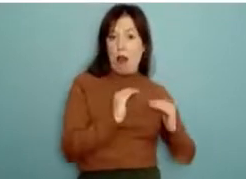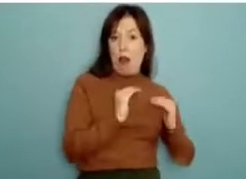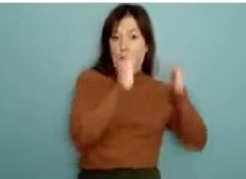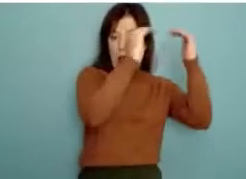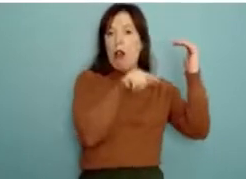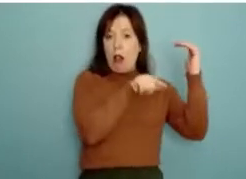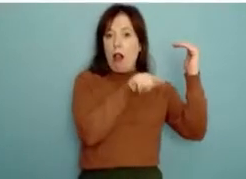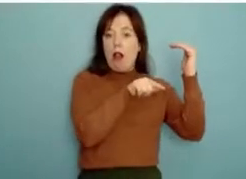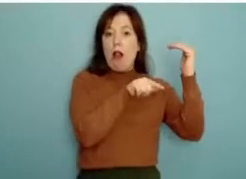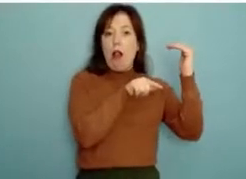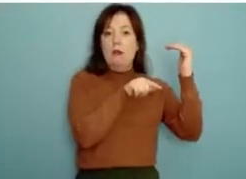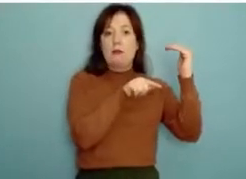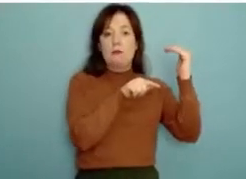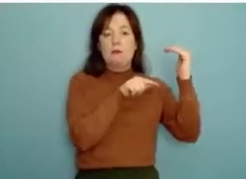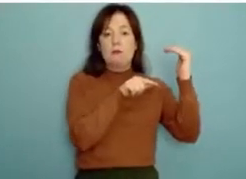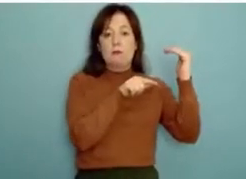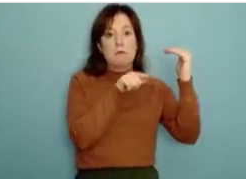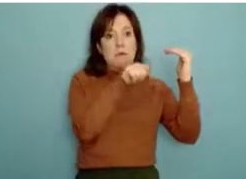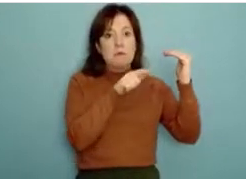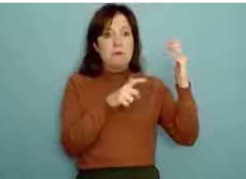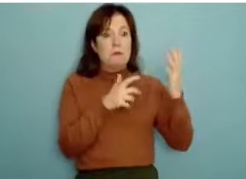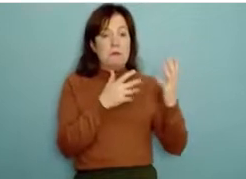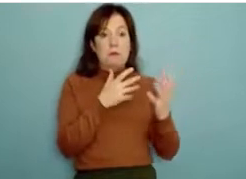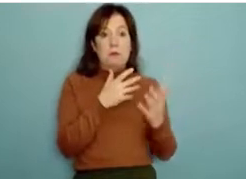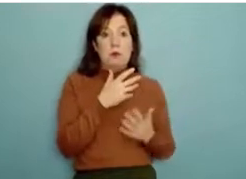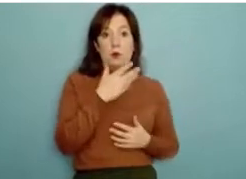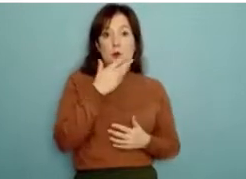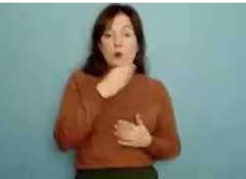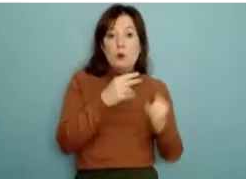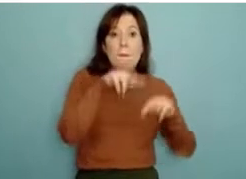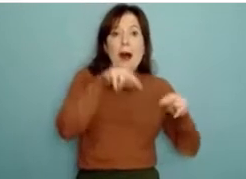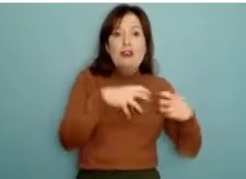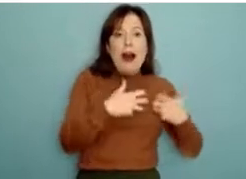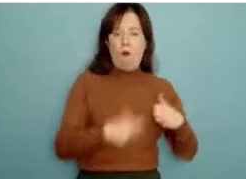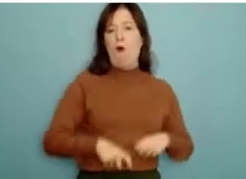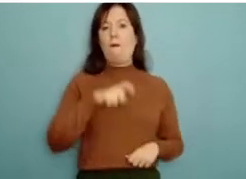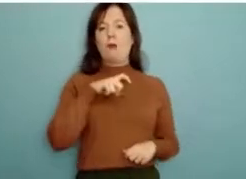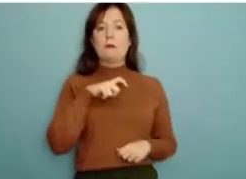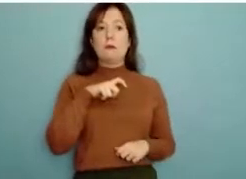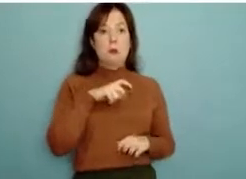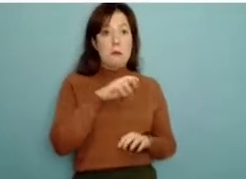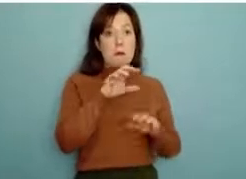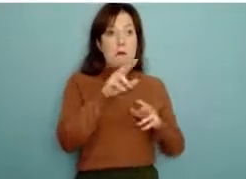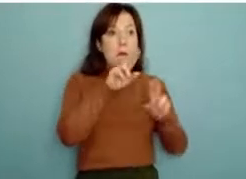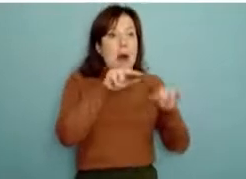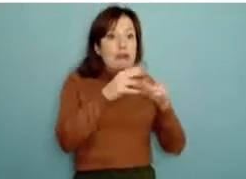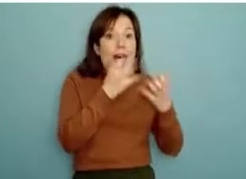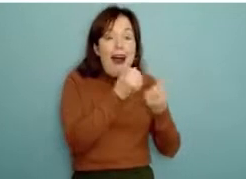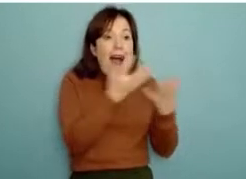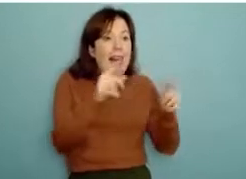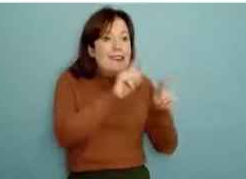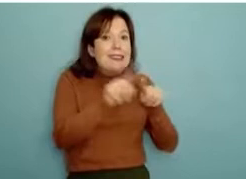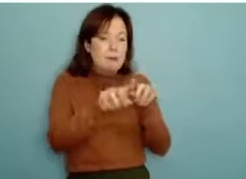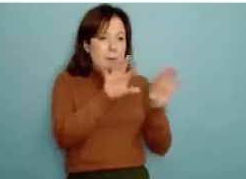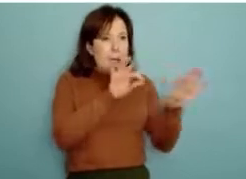reported that they were more confident about how to use measures, more able to select measures to help assessment and monitor